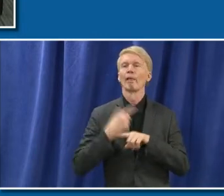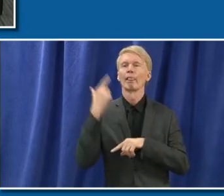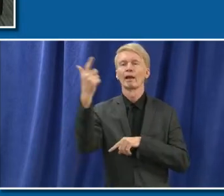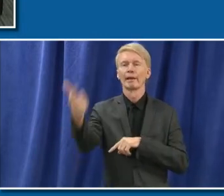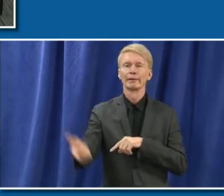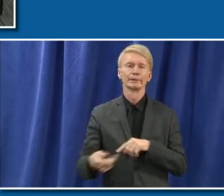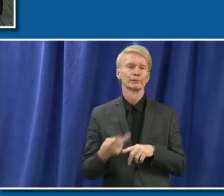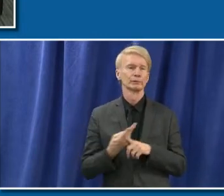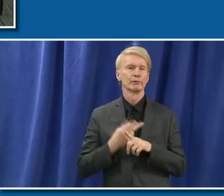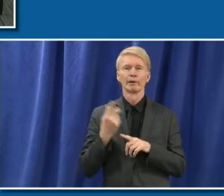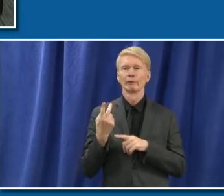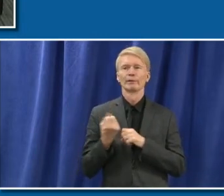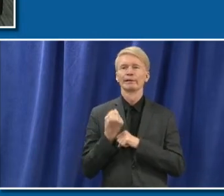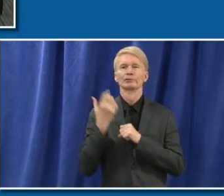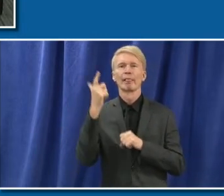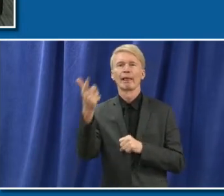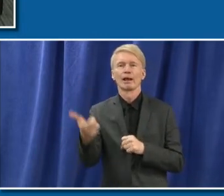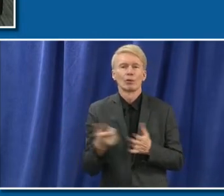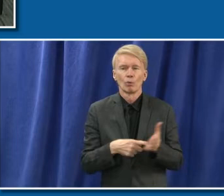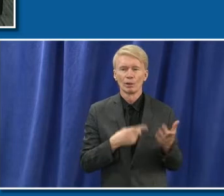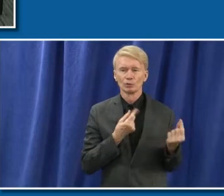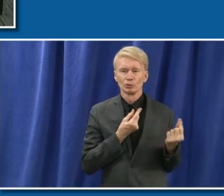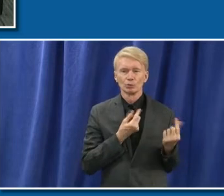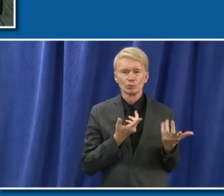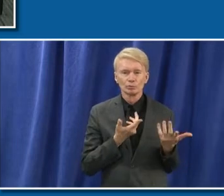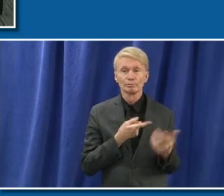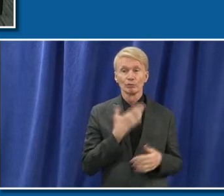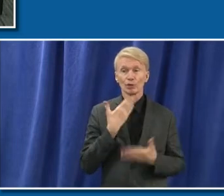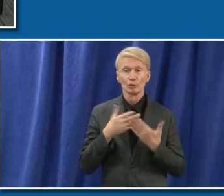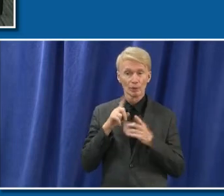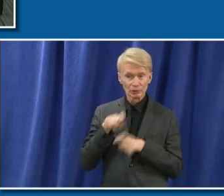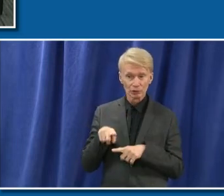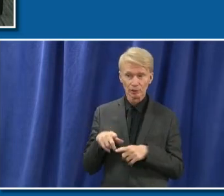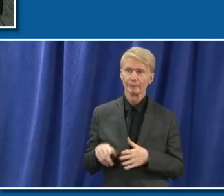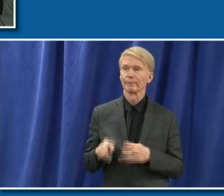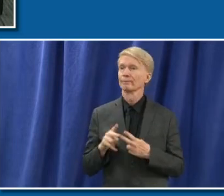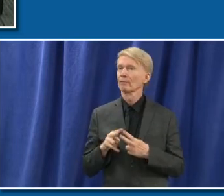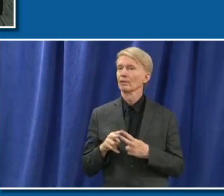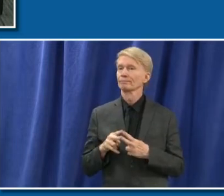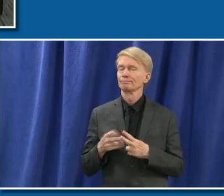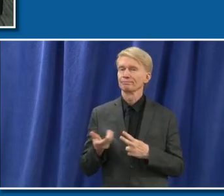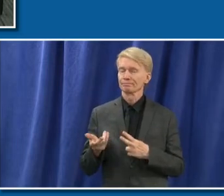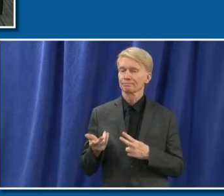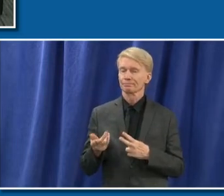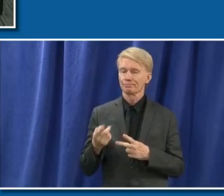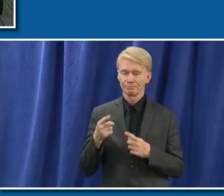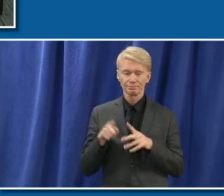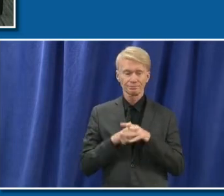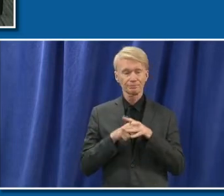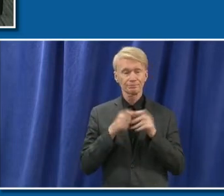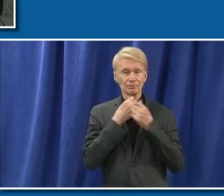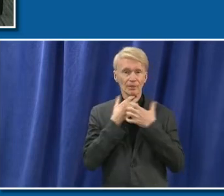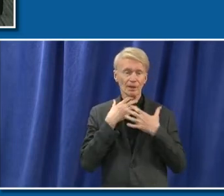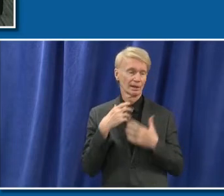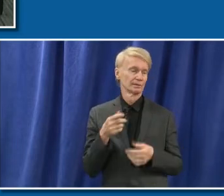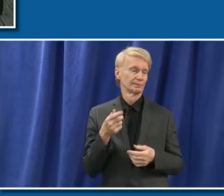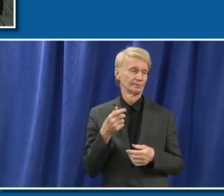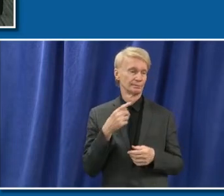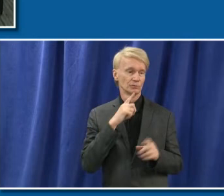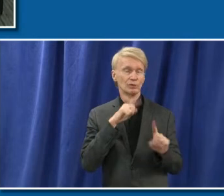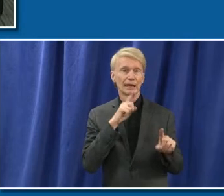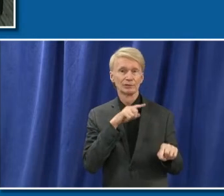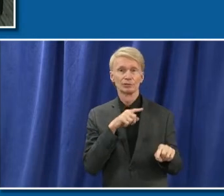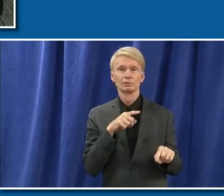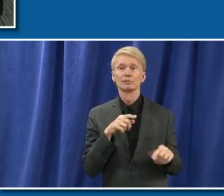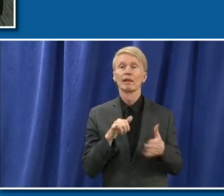years later, what is the protocol? Good question. So a couple things here. Where we think about allergic reactions, those almost